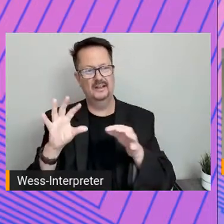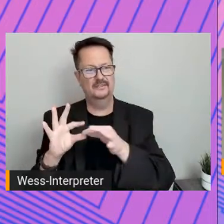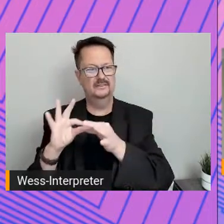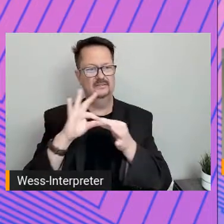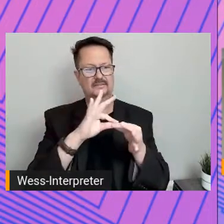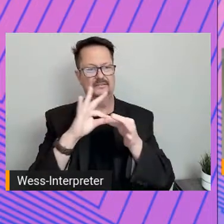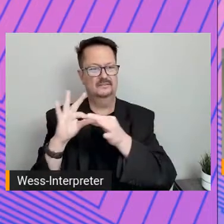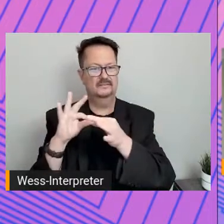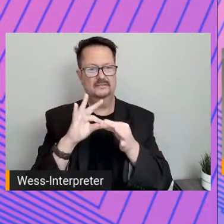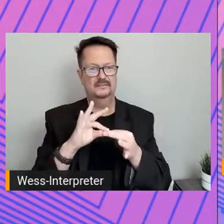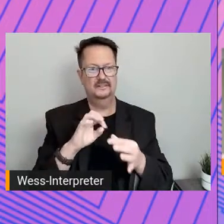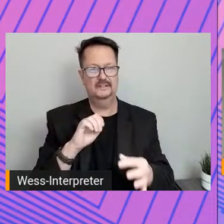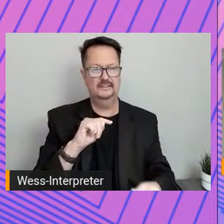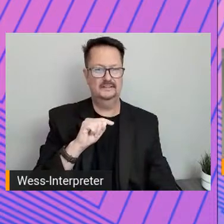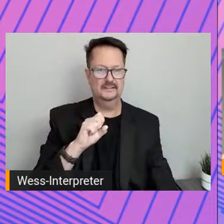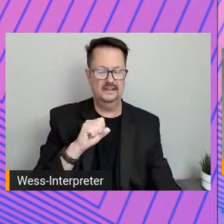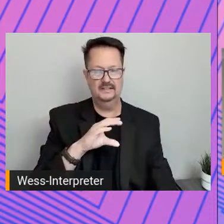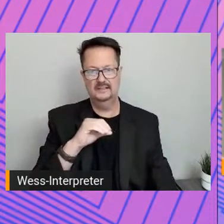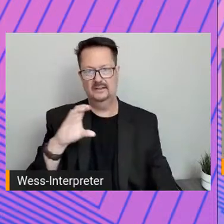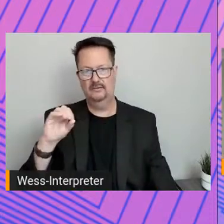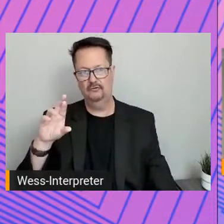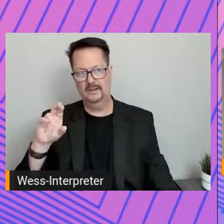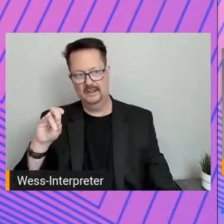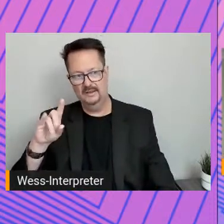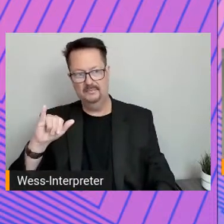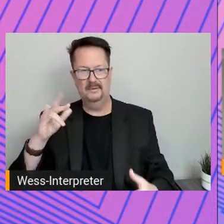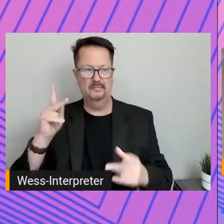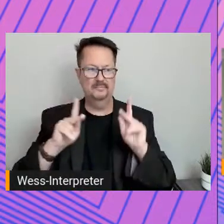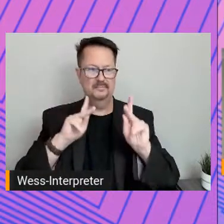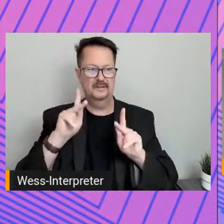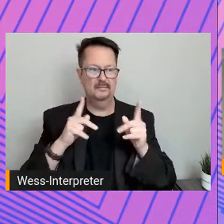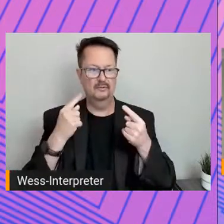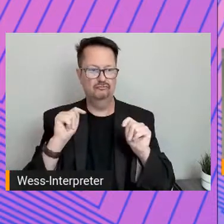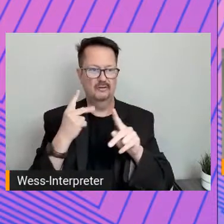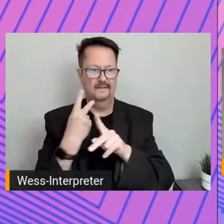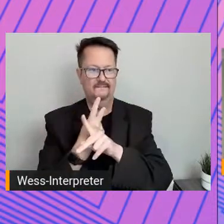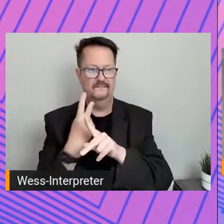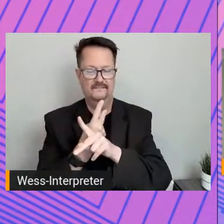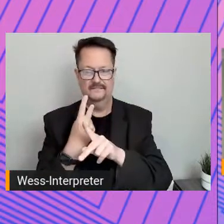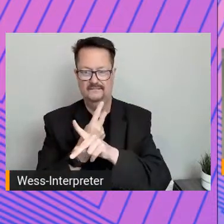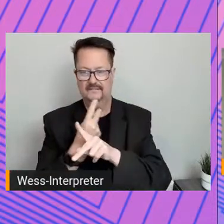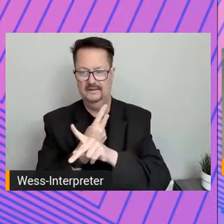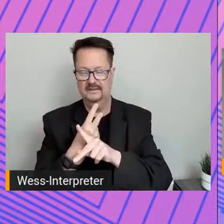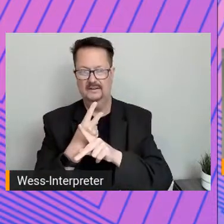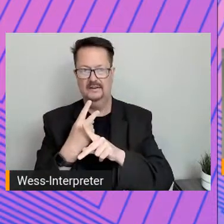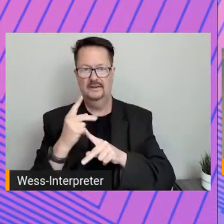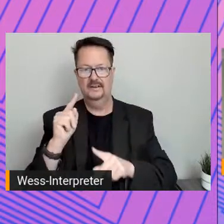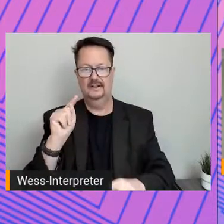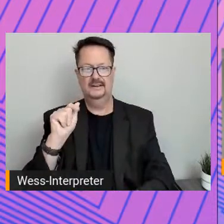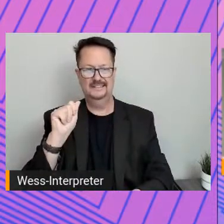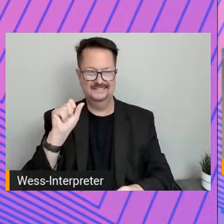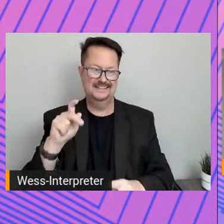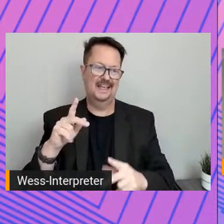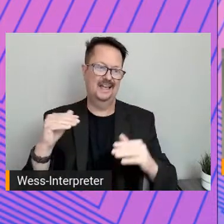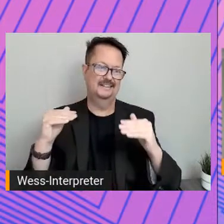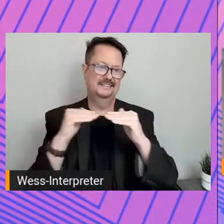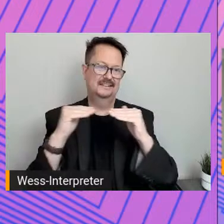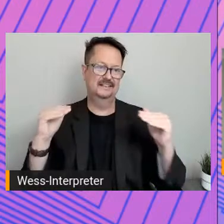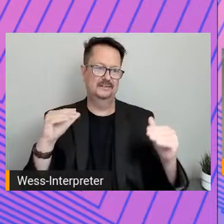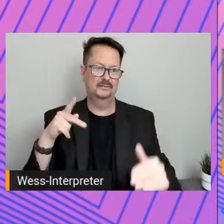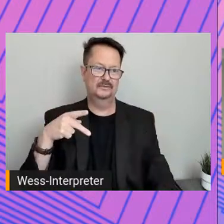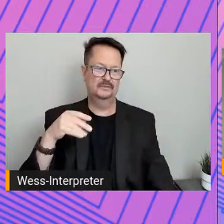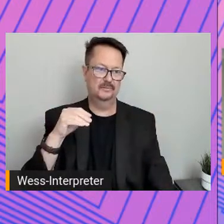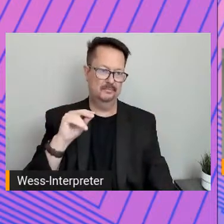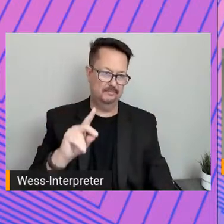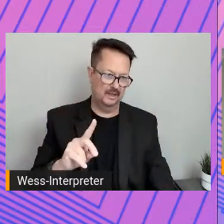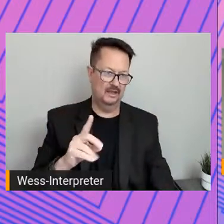because sometimes they're, people are trying to figure out, well, what is that? So a task would essentially be the equivalent of what a pod would be in Kubernetes, and a service would be the